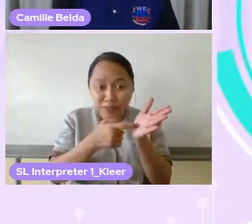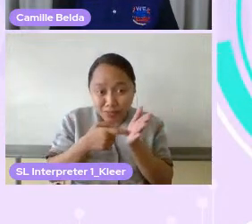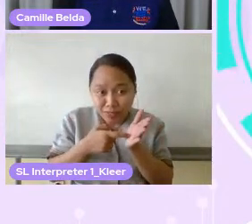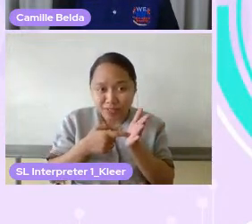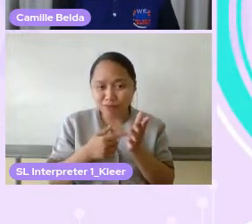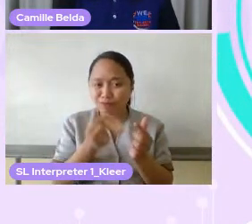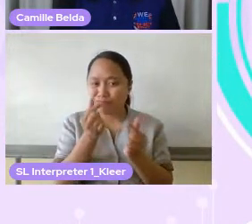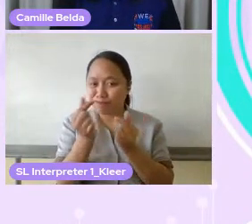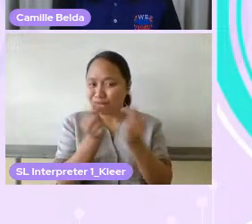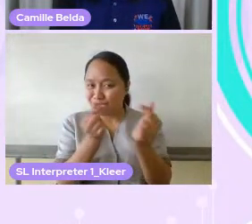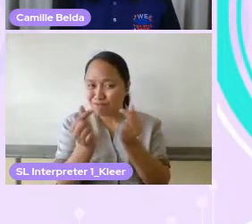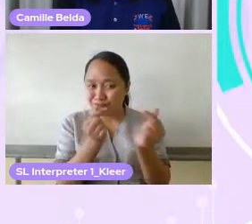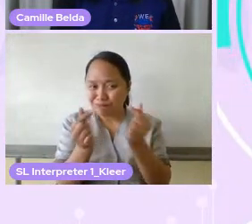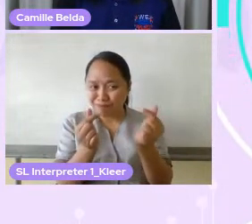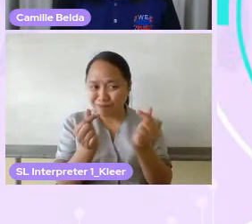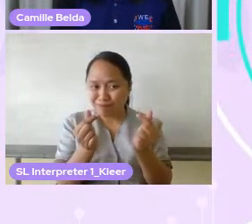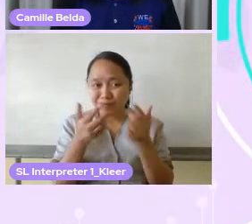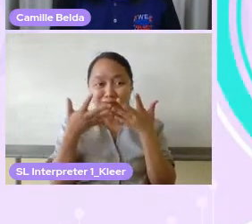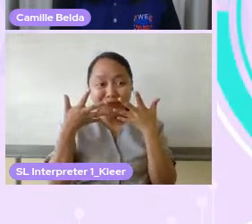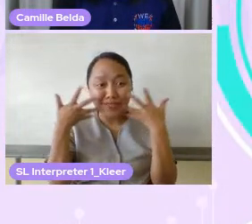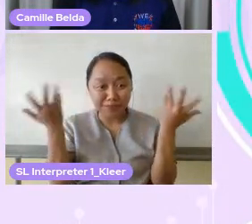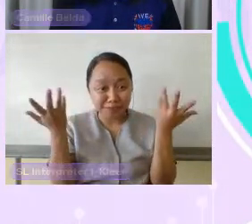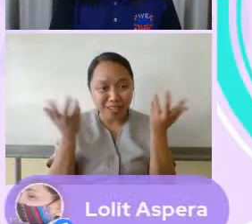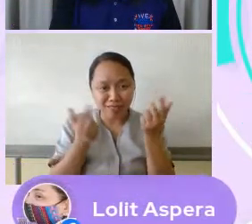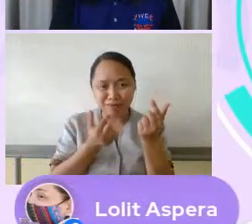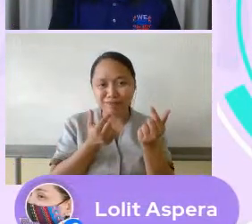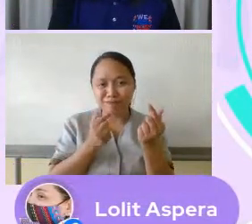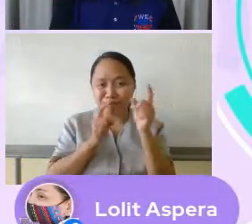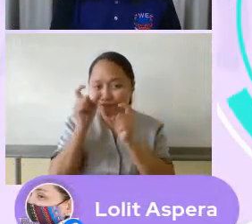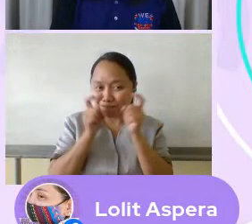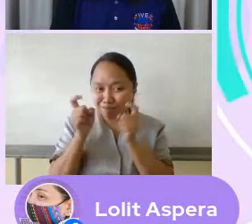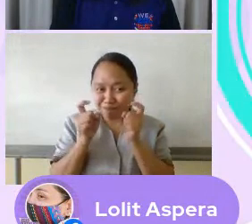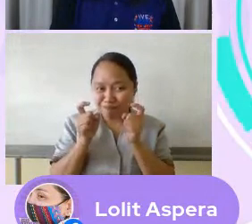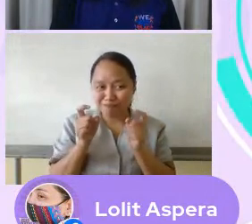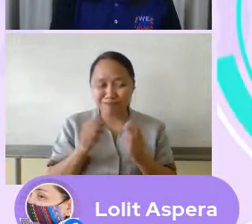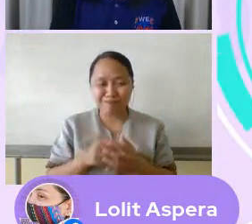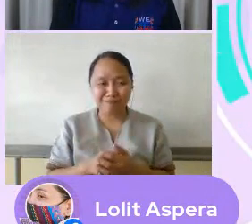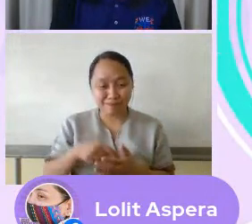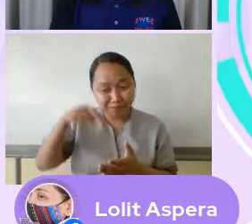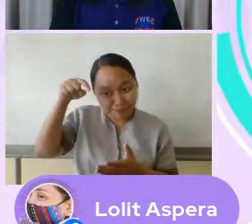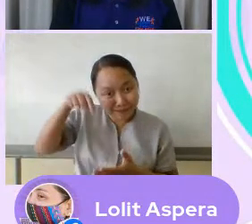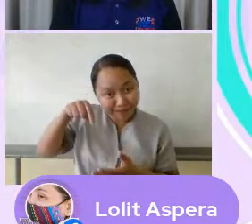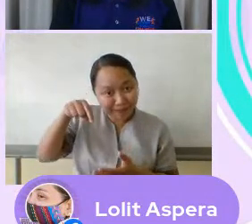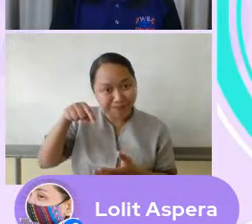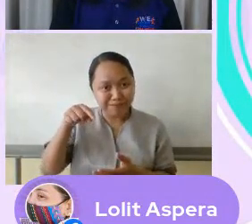reacts, ng smile reactions dyan? Ayan, meron na po ba?